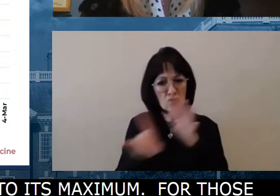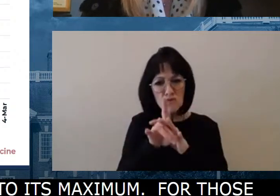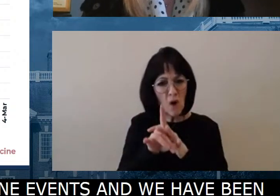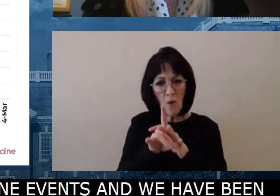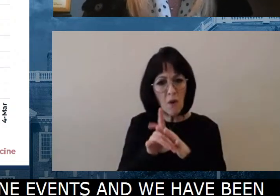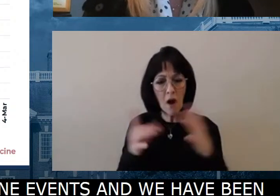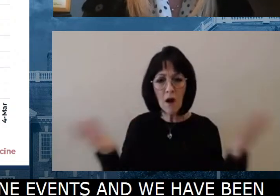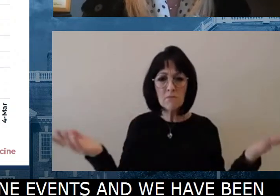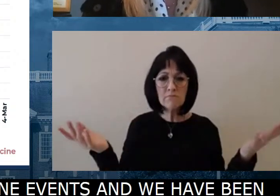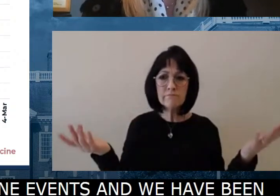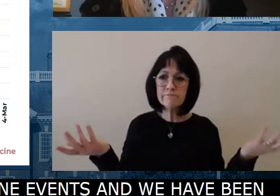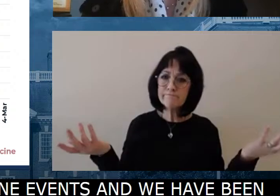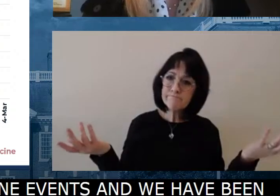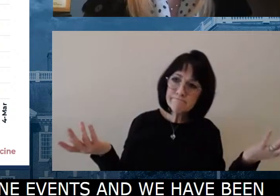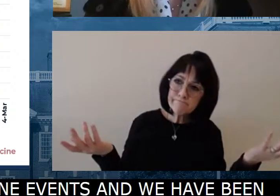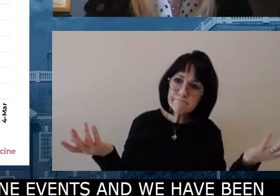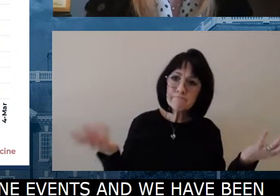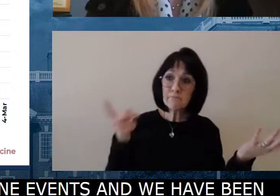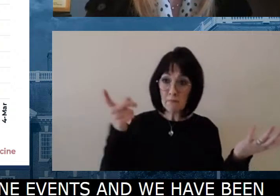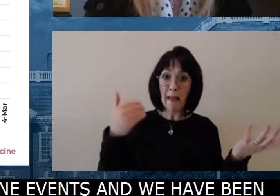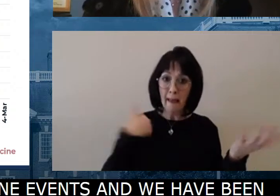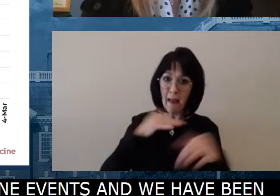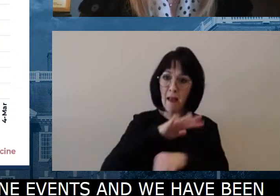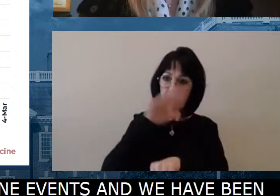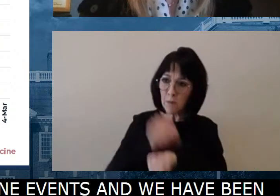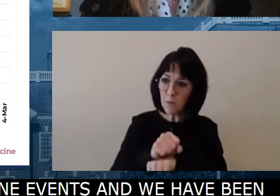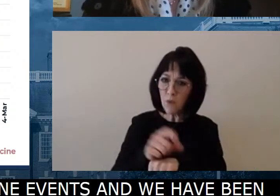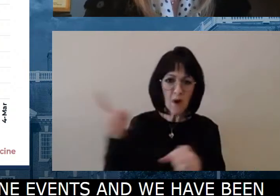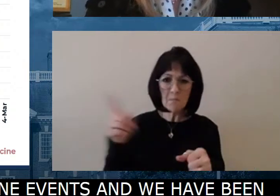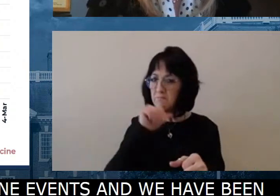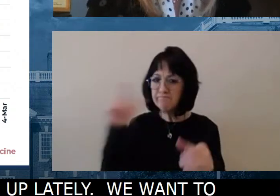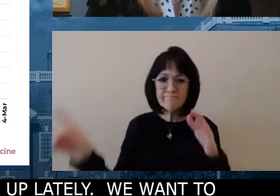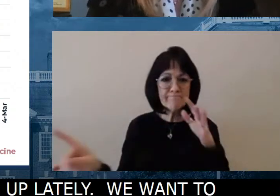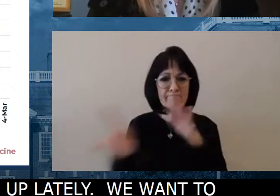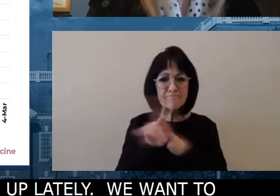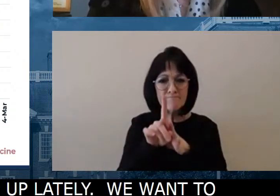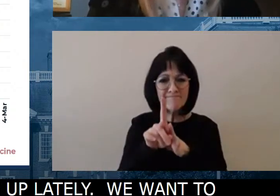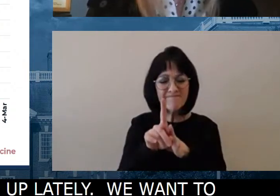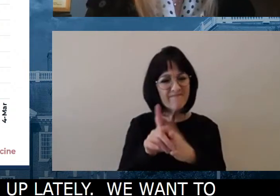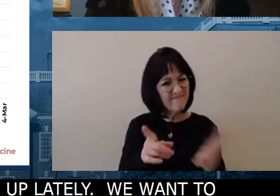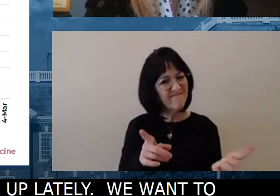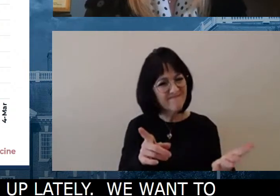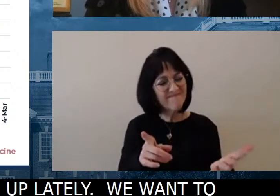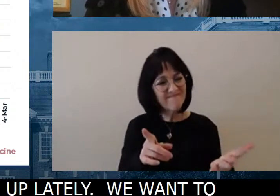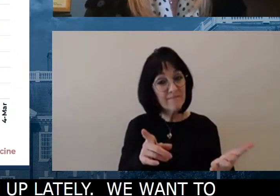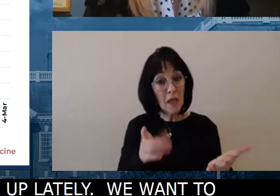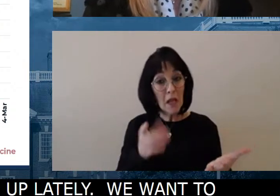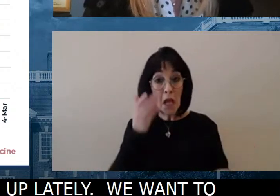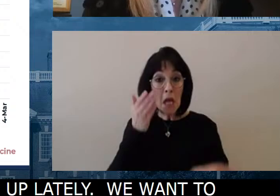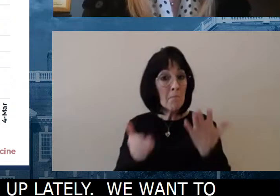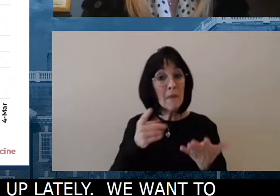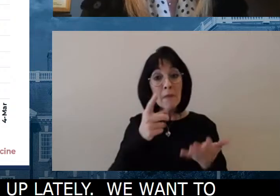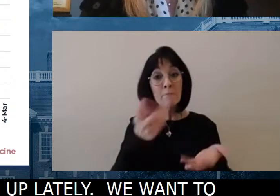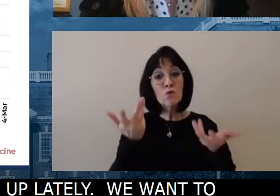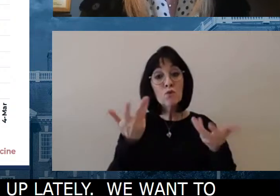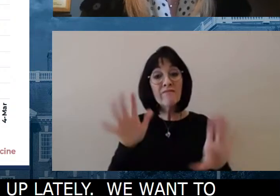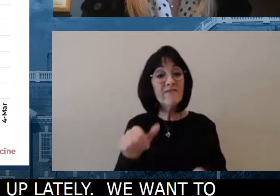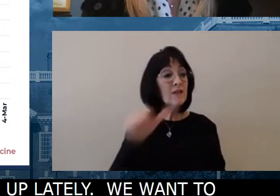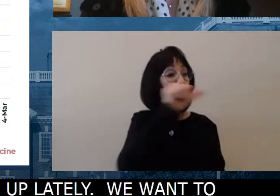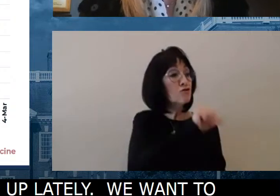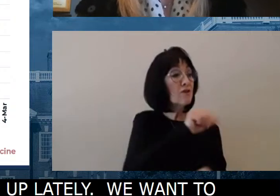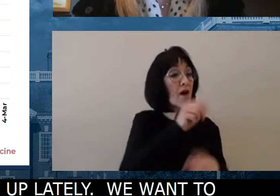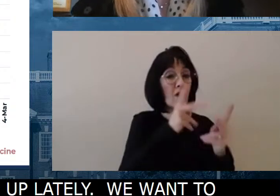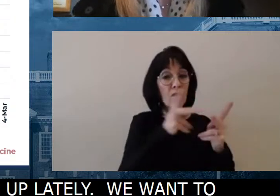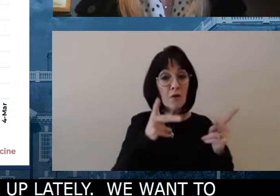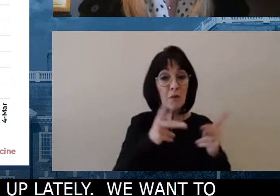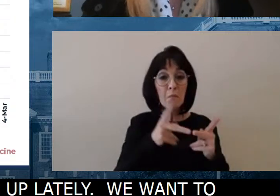when you don't show up for a vaccination event, and maybe you've been vaccinated elsewhere, but please do keep in mind